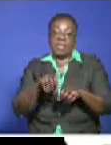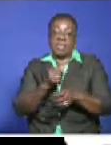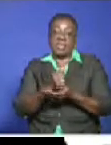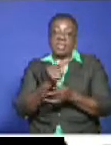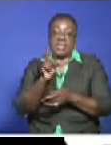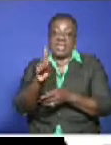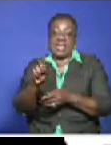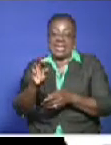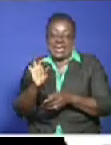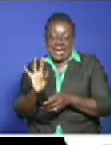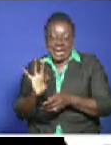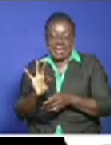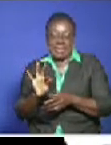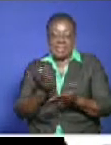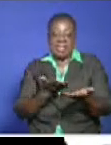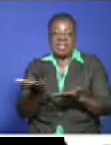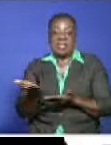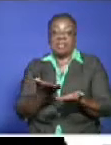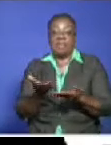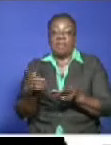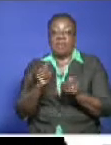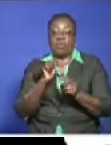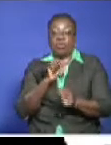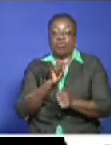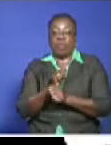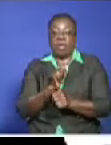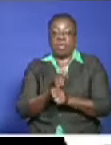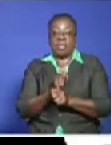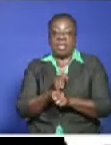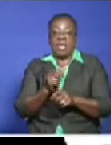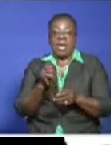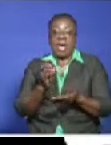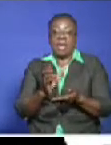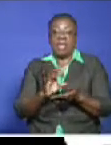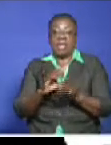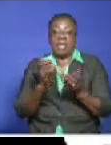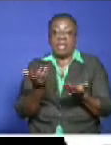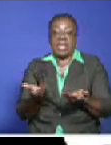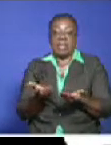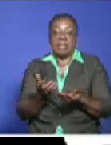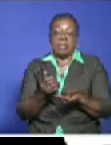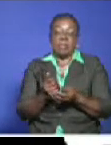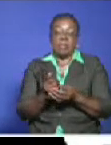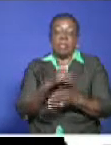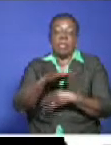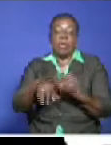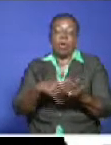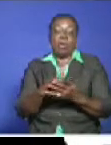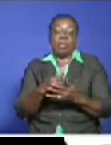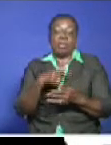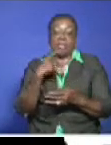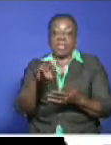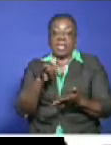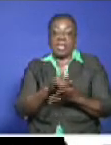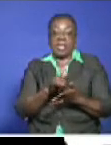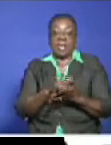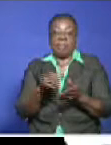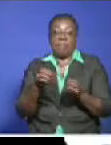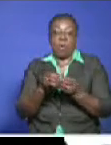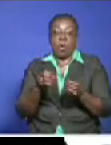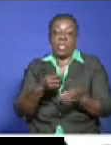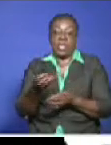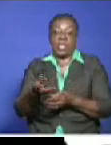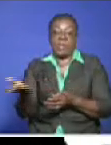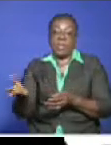D9s, service trucks, rollers, containers, etc. They also advised me that further shipments of